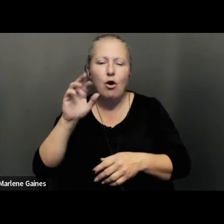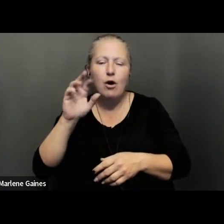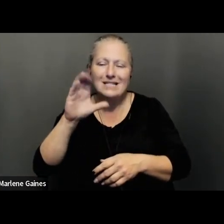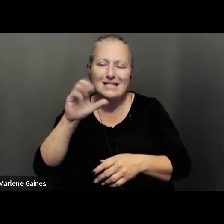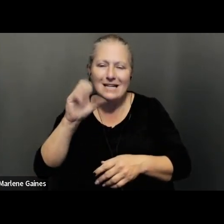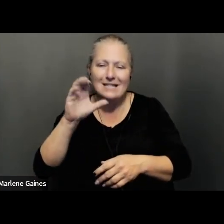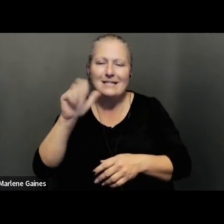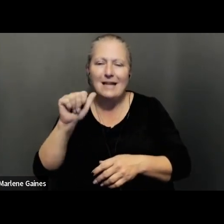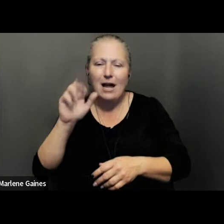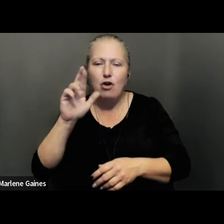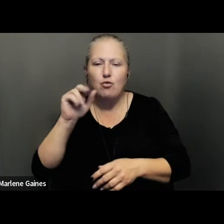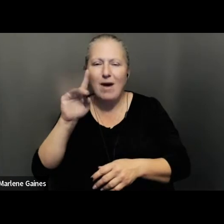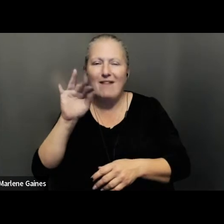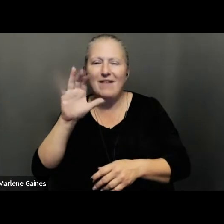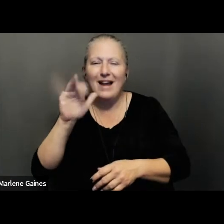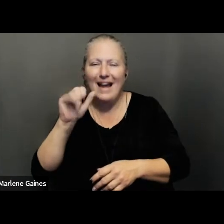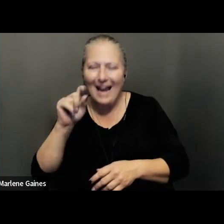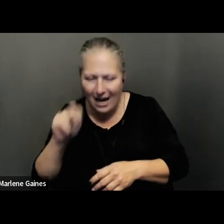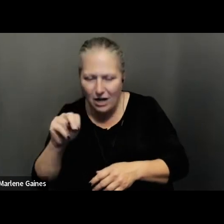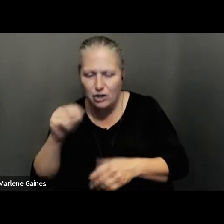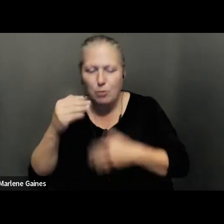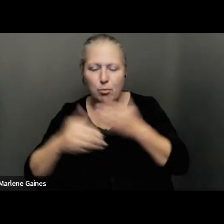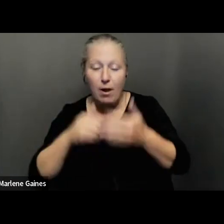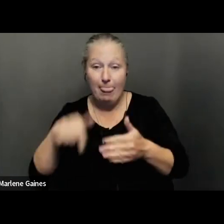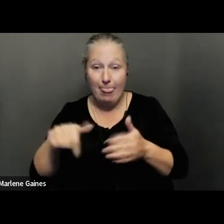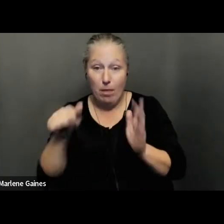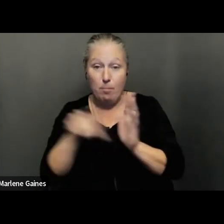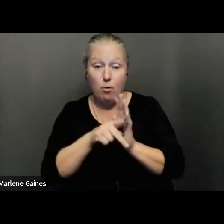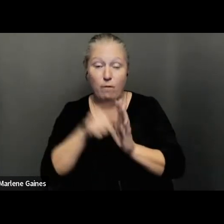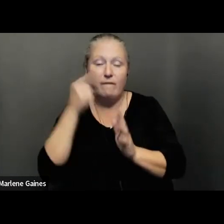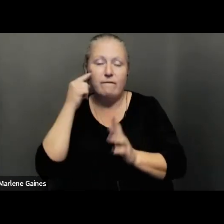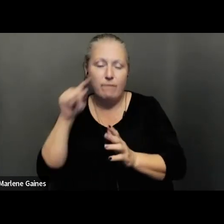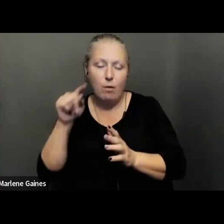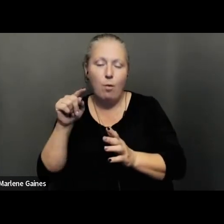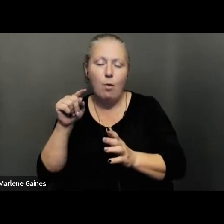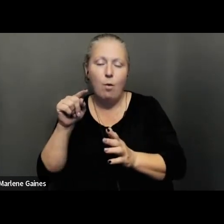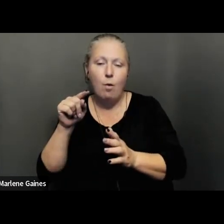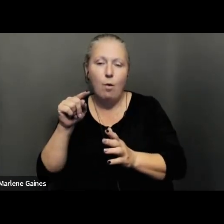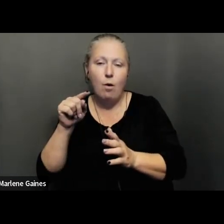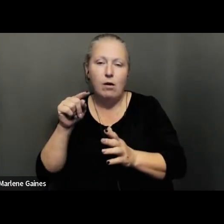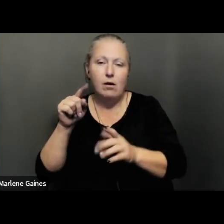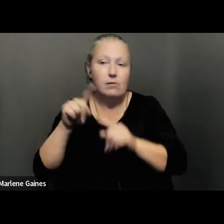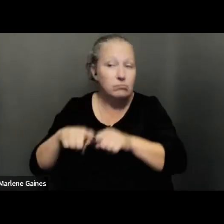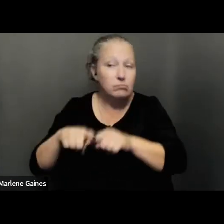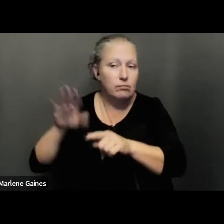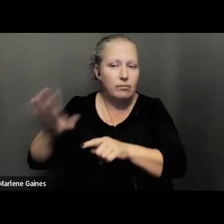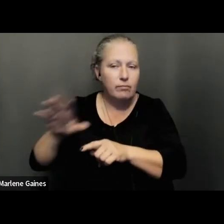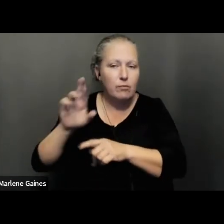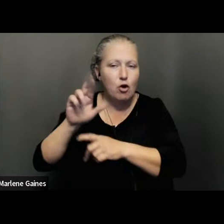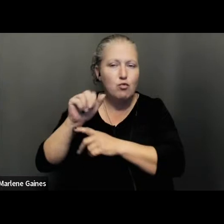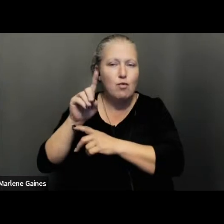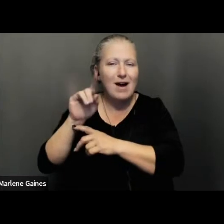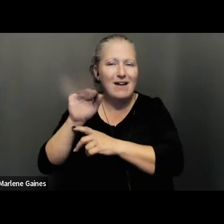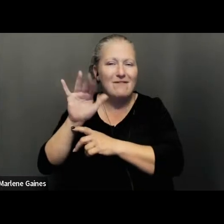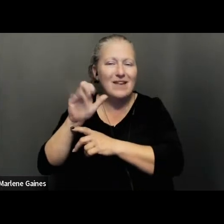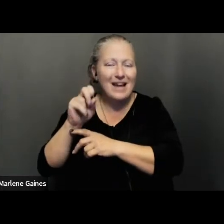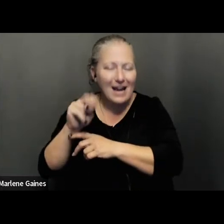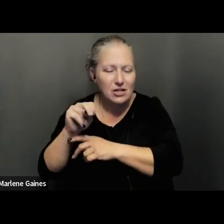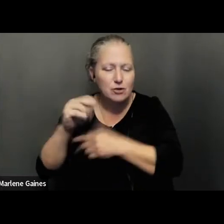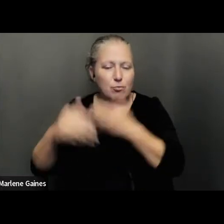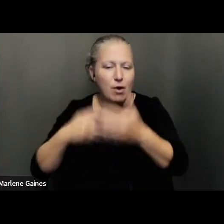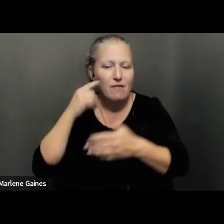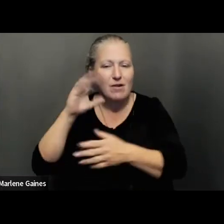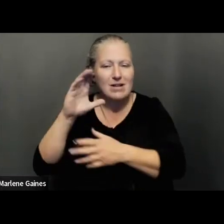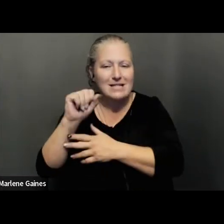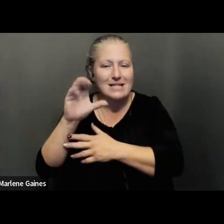ratification process. So this approval tonight would be contingent on the ratification process of the CSEA.